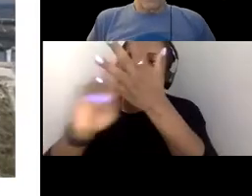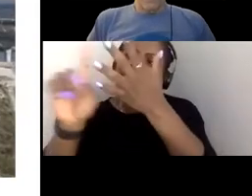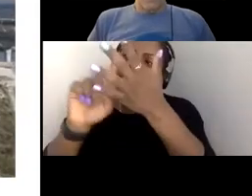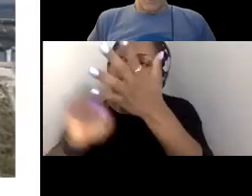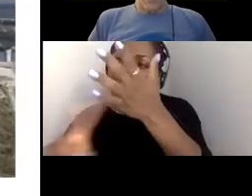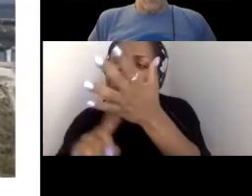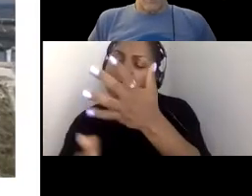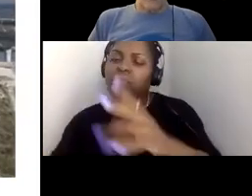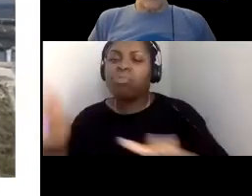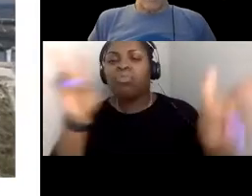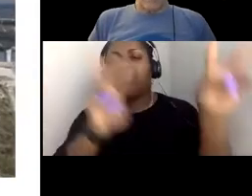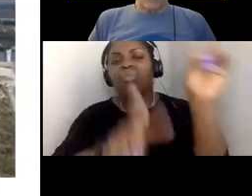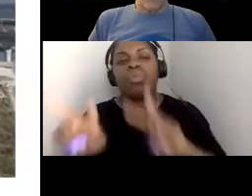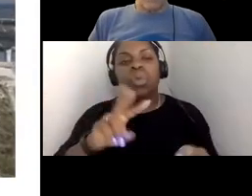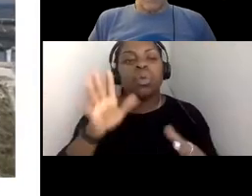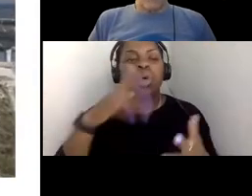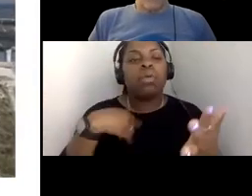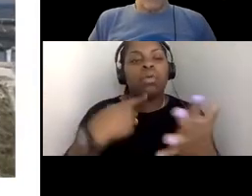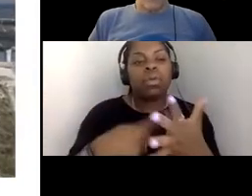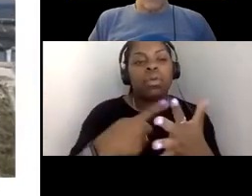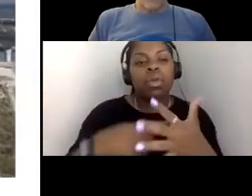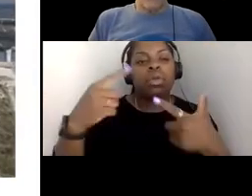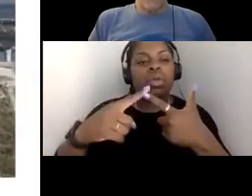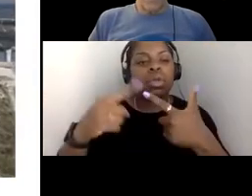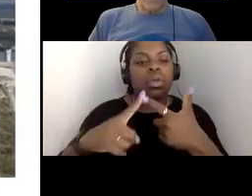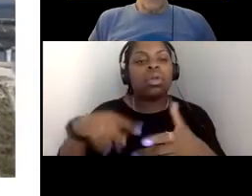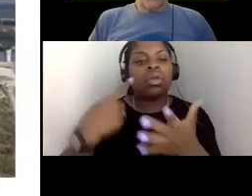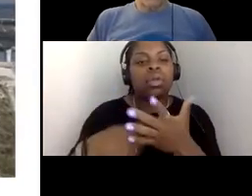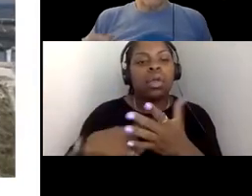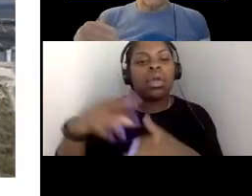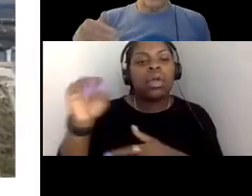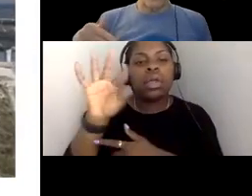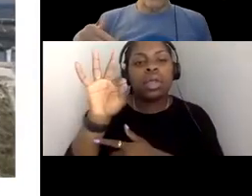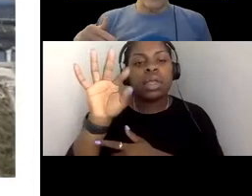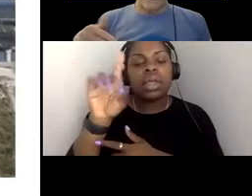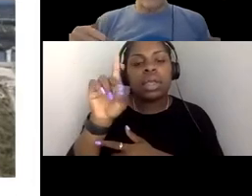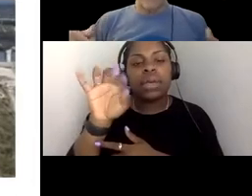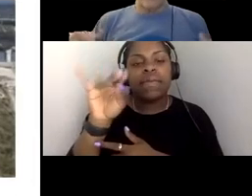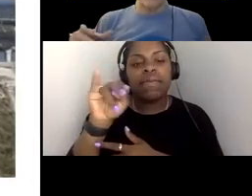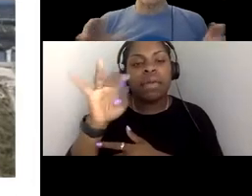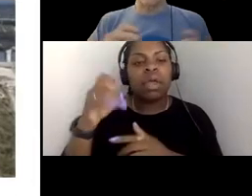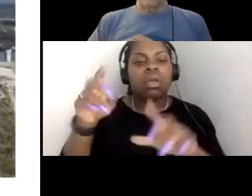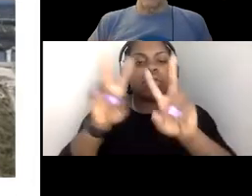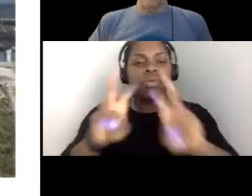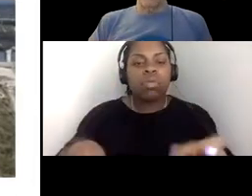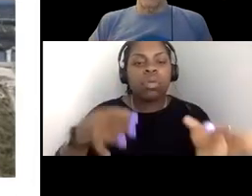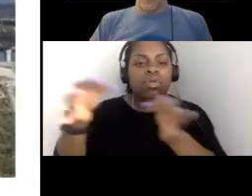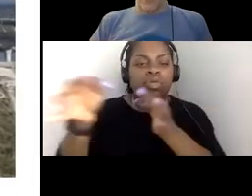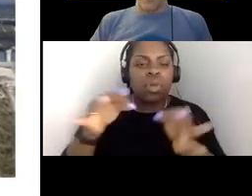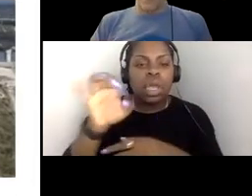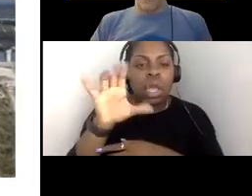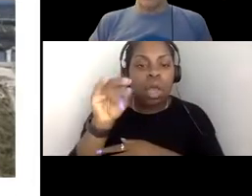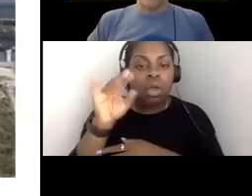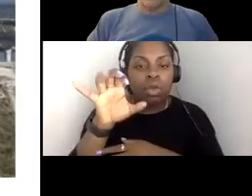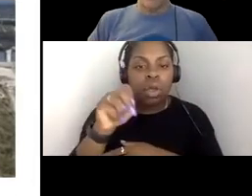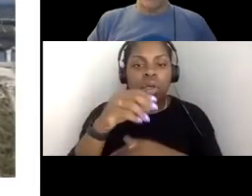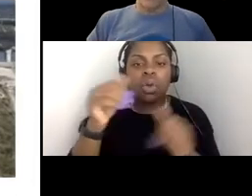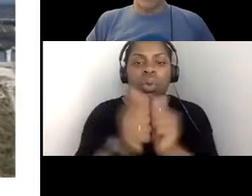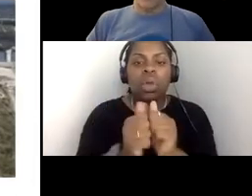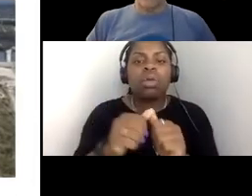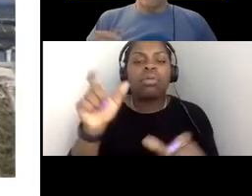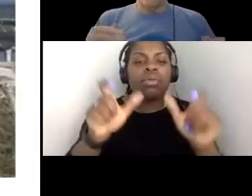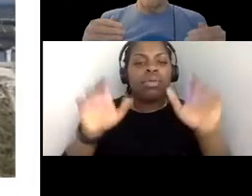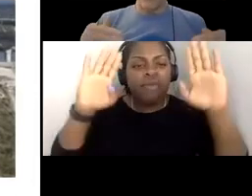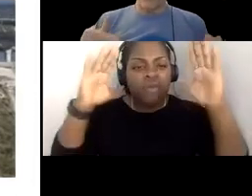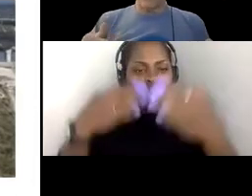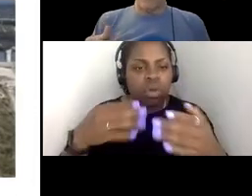describe e-carceration with an electronic monitoring focus. Third, we're going to do a deep dive into the Media Justice hotspots of